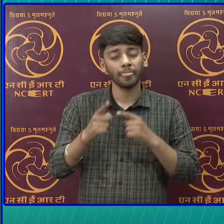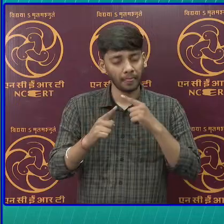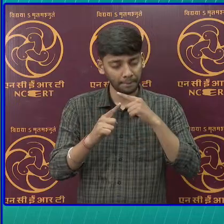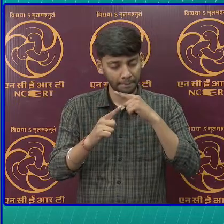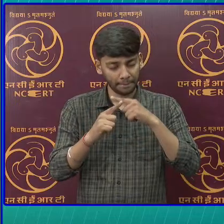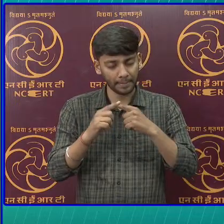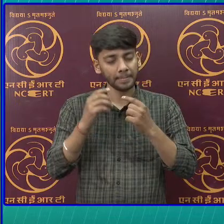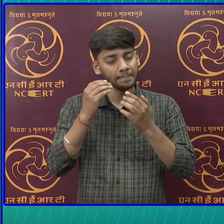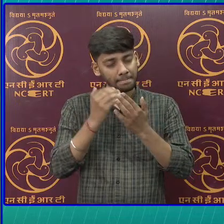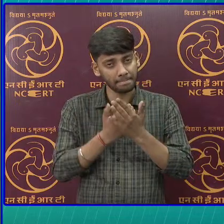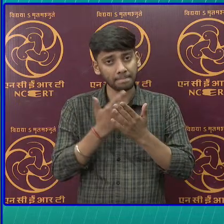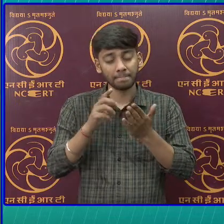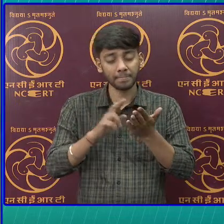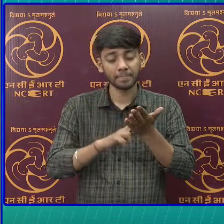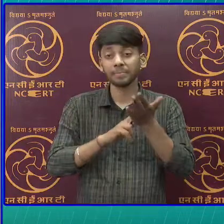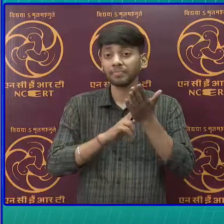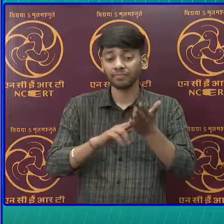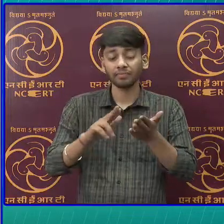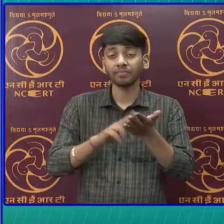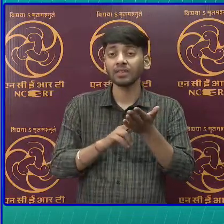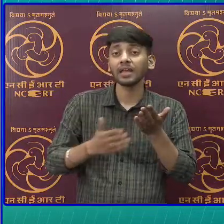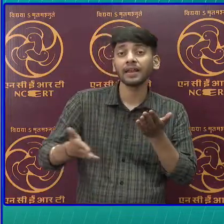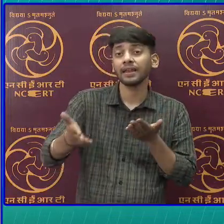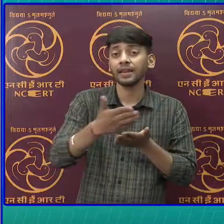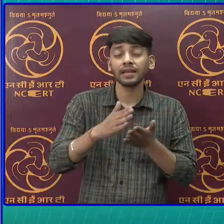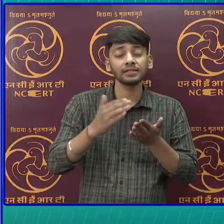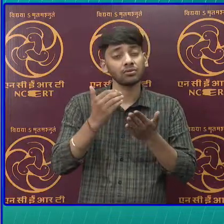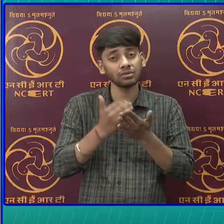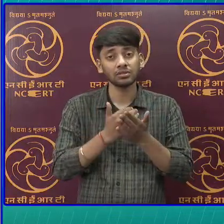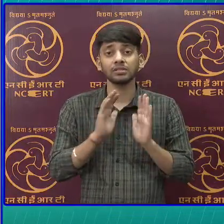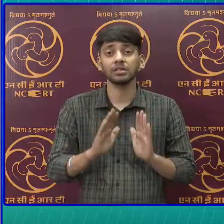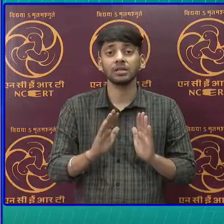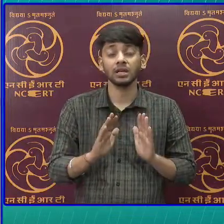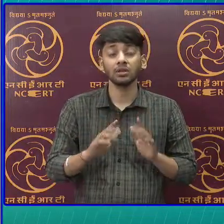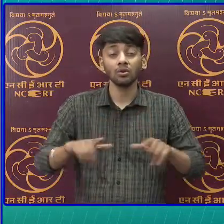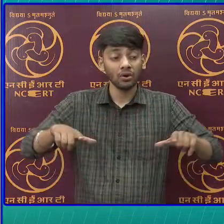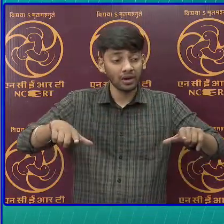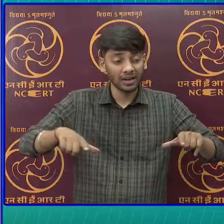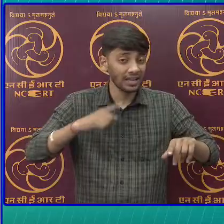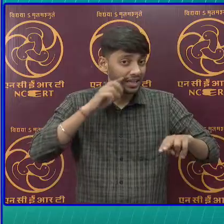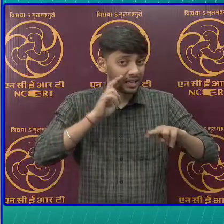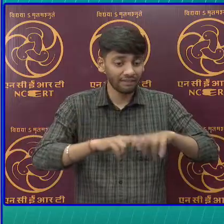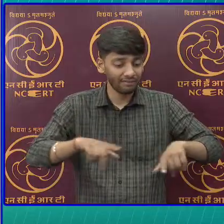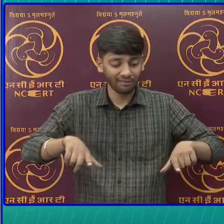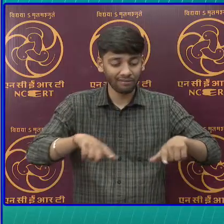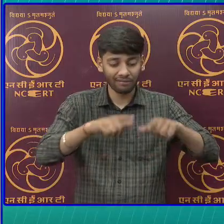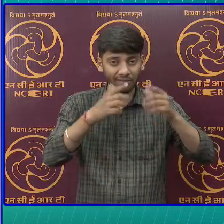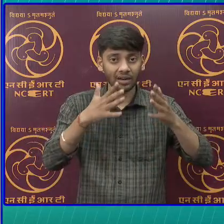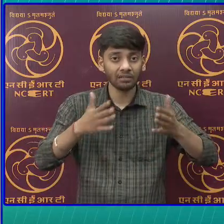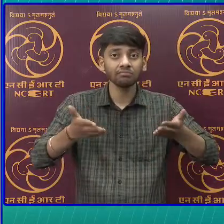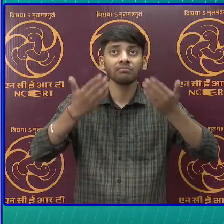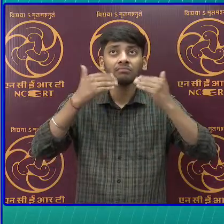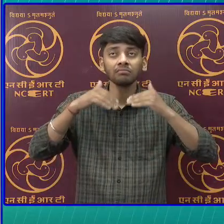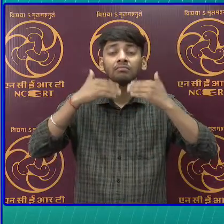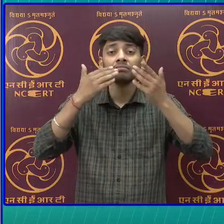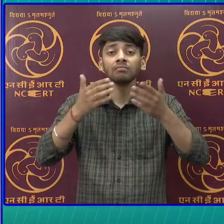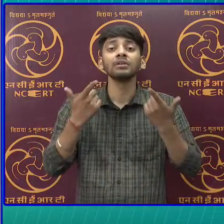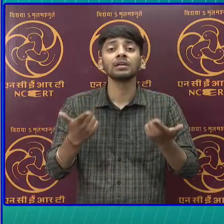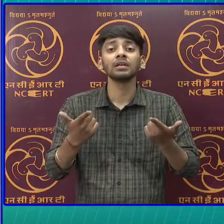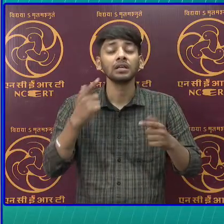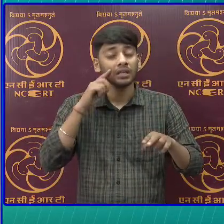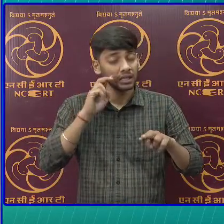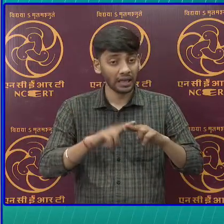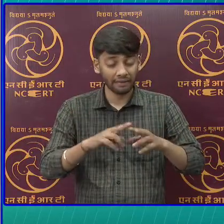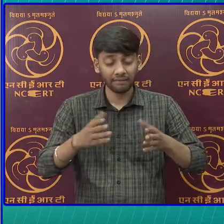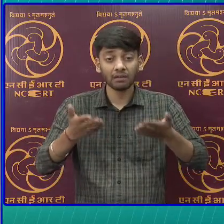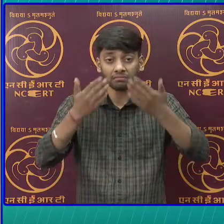our nature as well. And ma'am, we get fresh air from tree only, so we have to conserve and we have to avoid